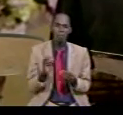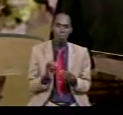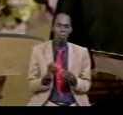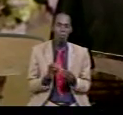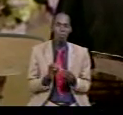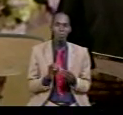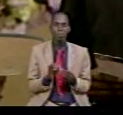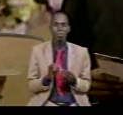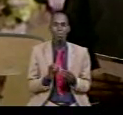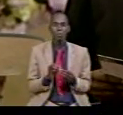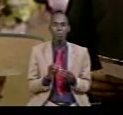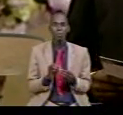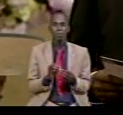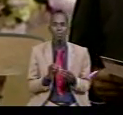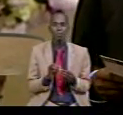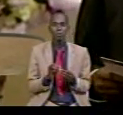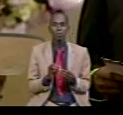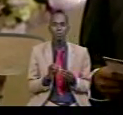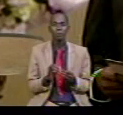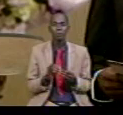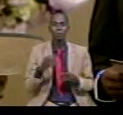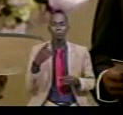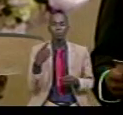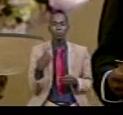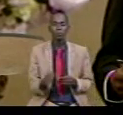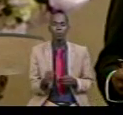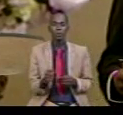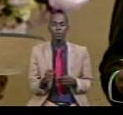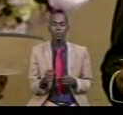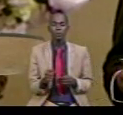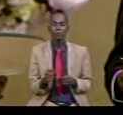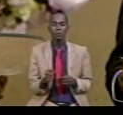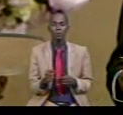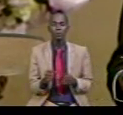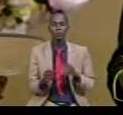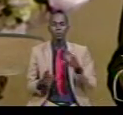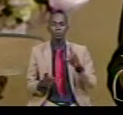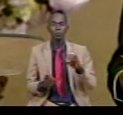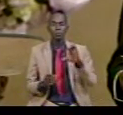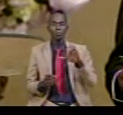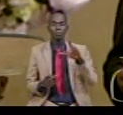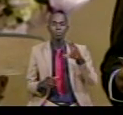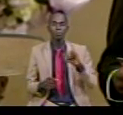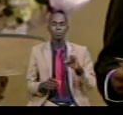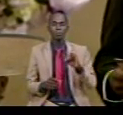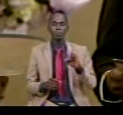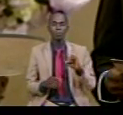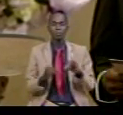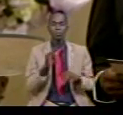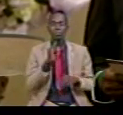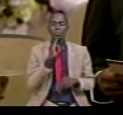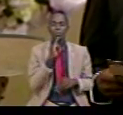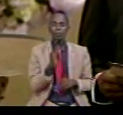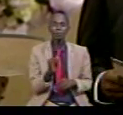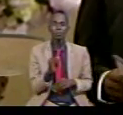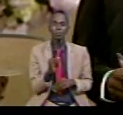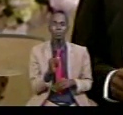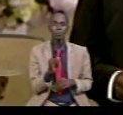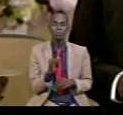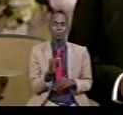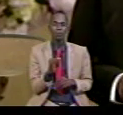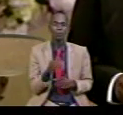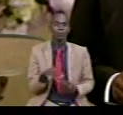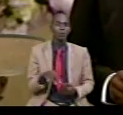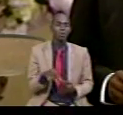one. The Deeper Life Bible study is unique for its